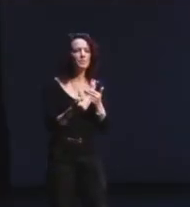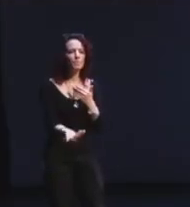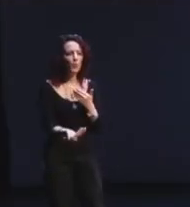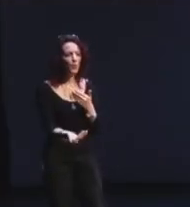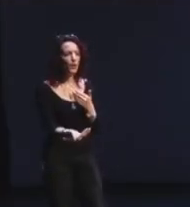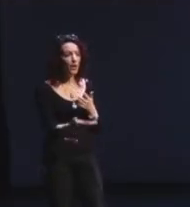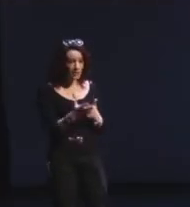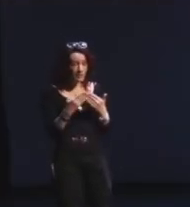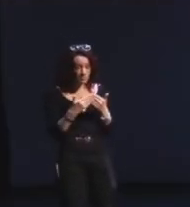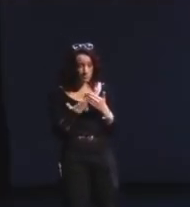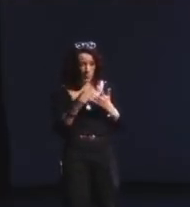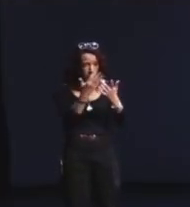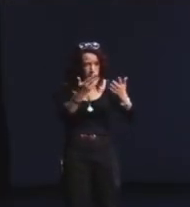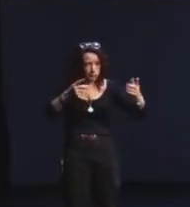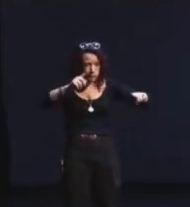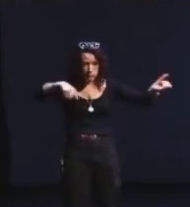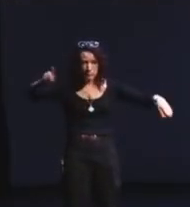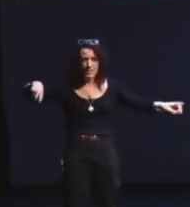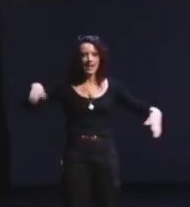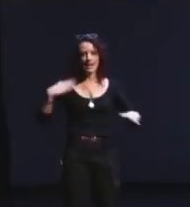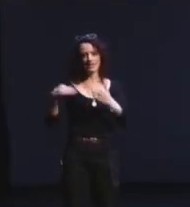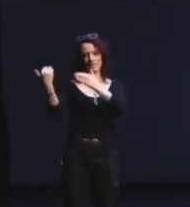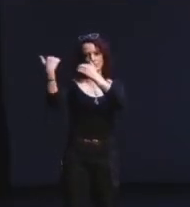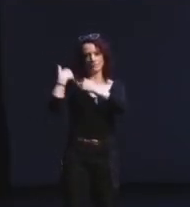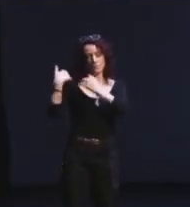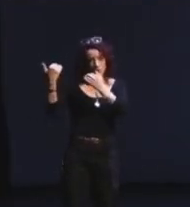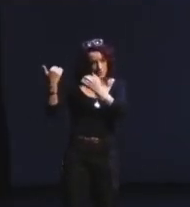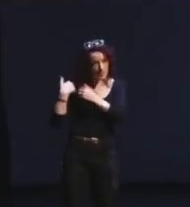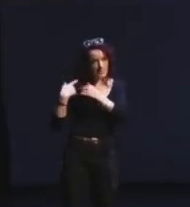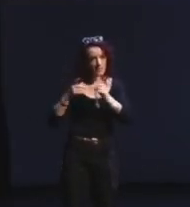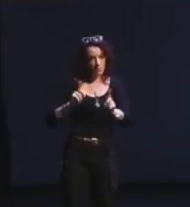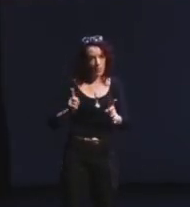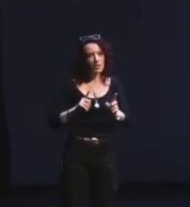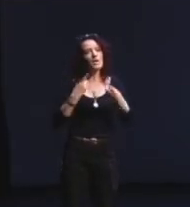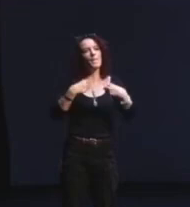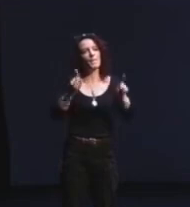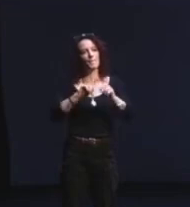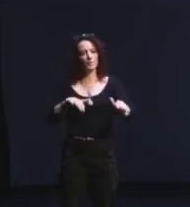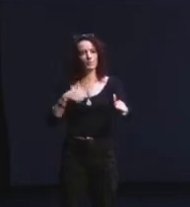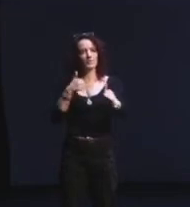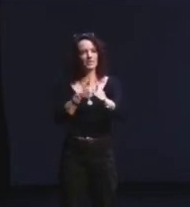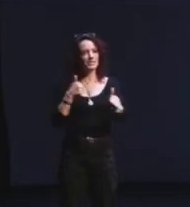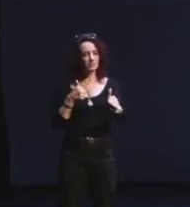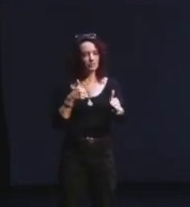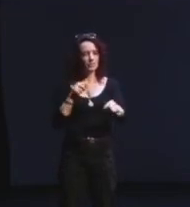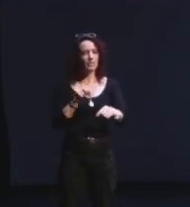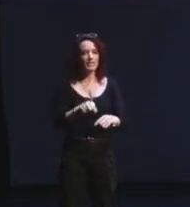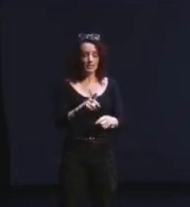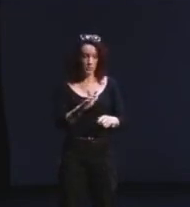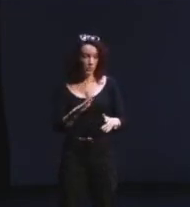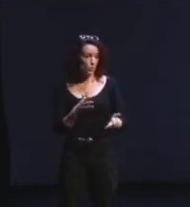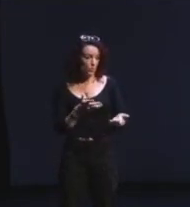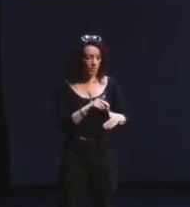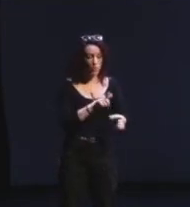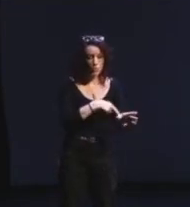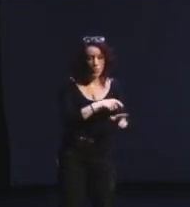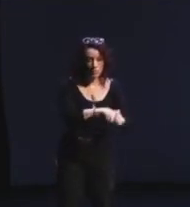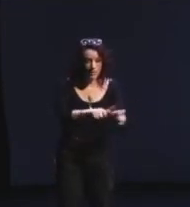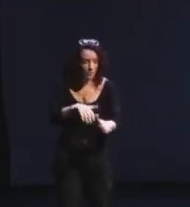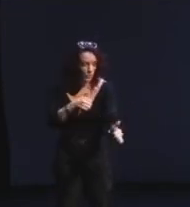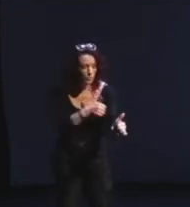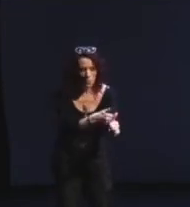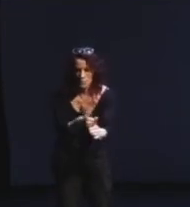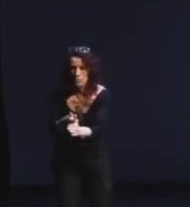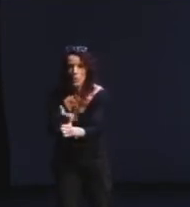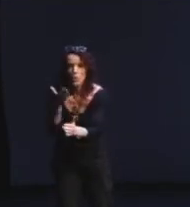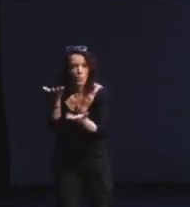certainly is more than that. And that really is the responsibility of the music sector, to be supporting those young people to go somewhere and for